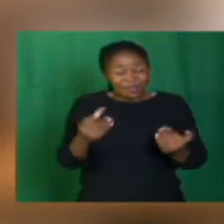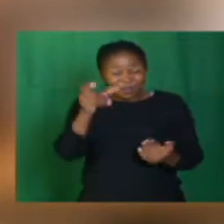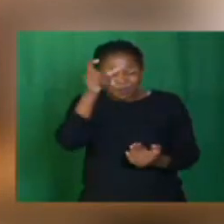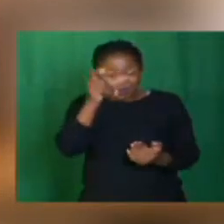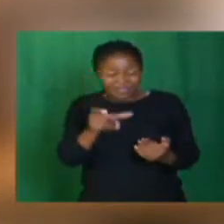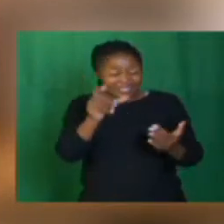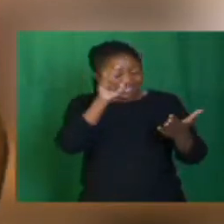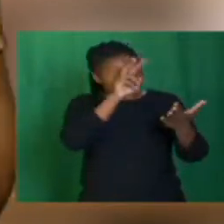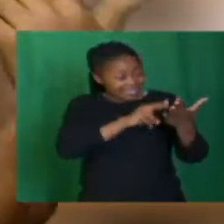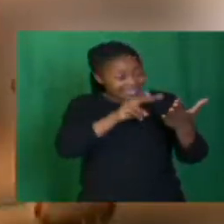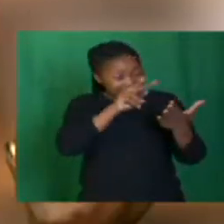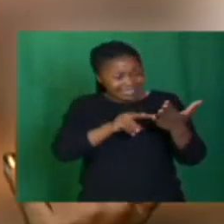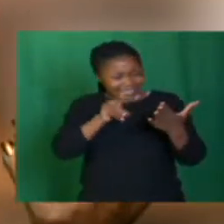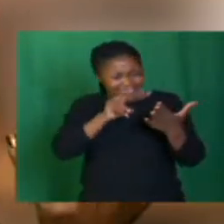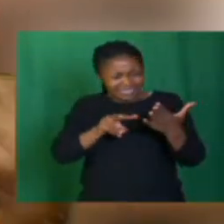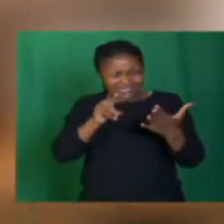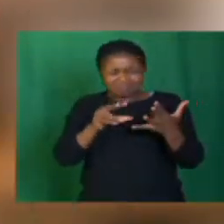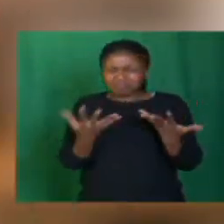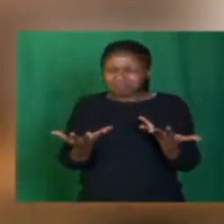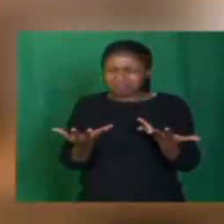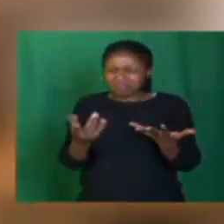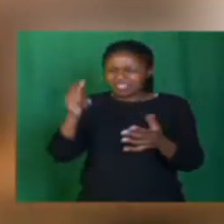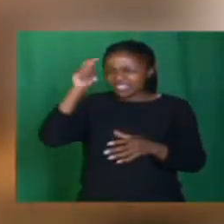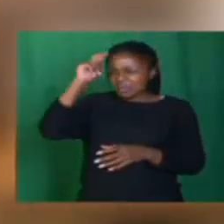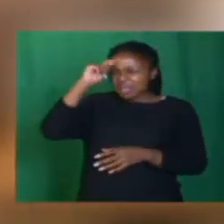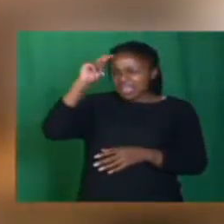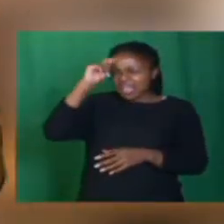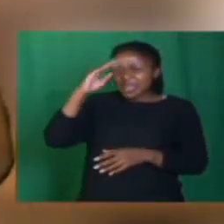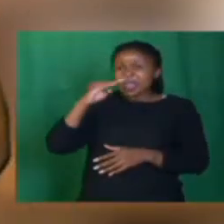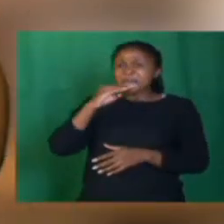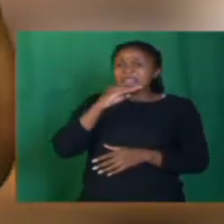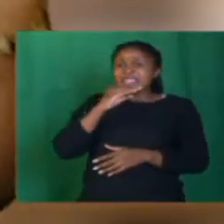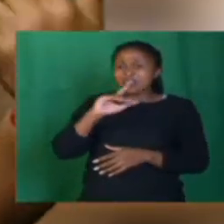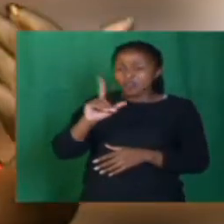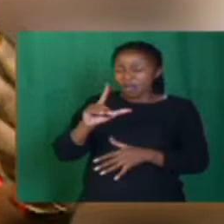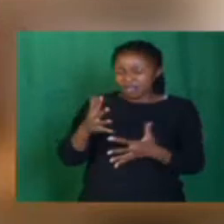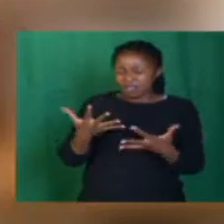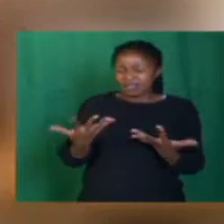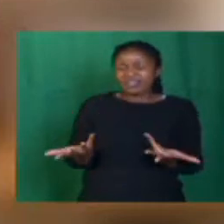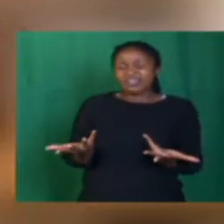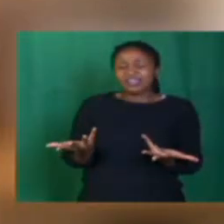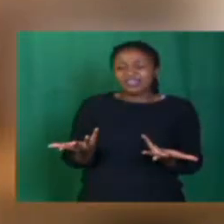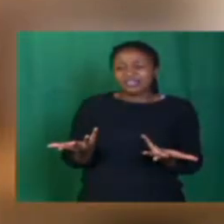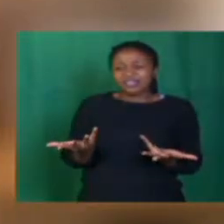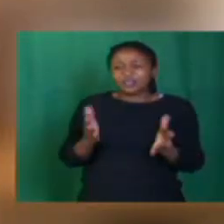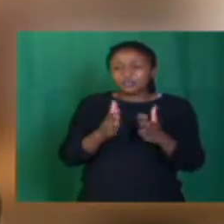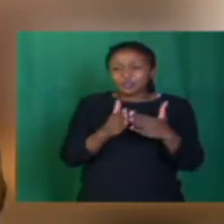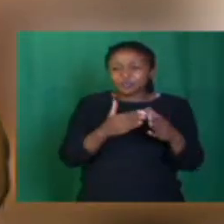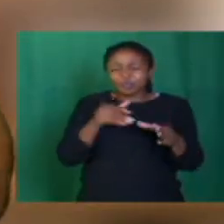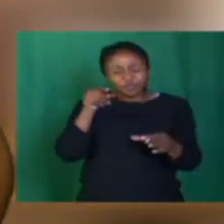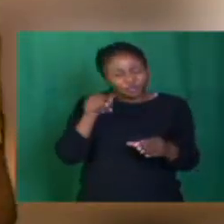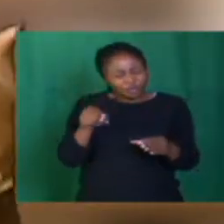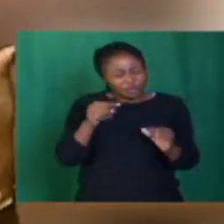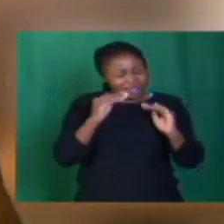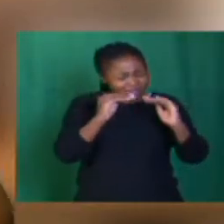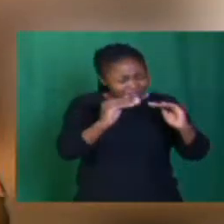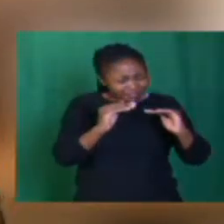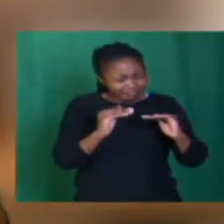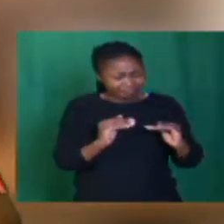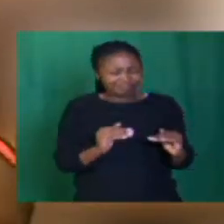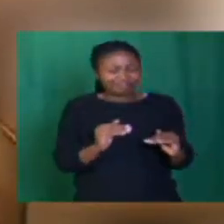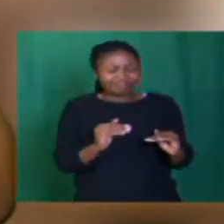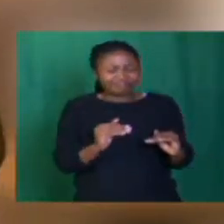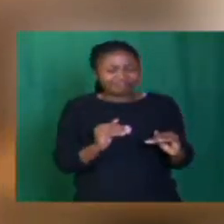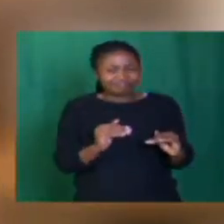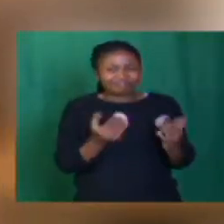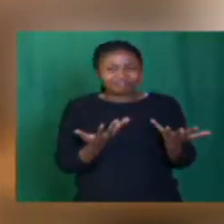say, what is now the other side? You have transitioned your examiner, you have transitioned your